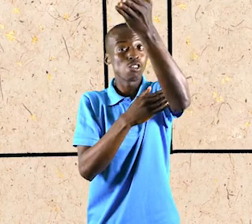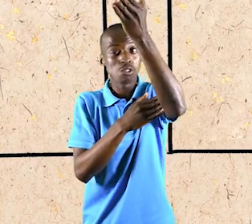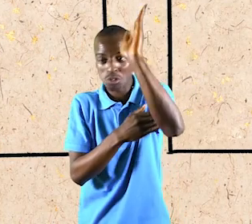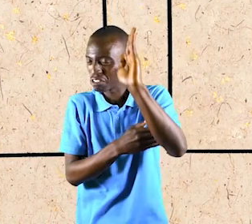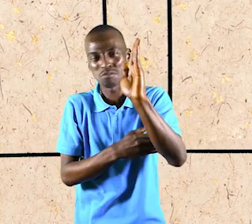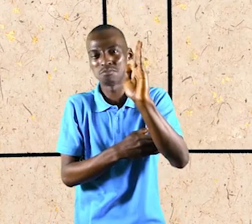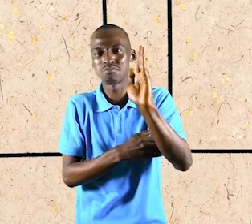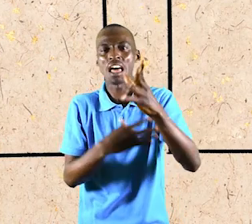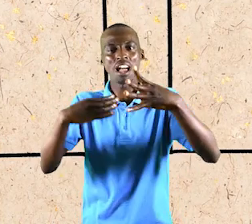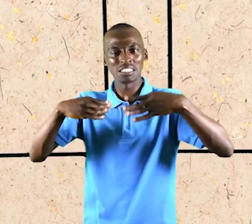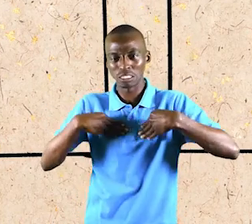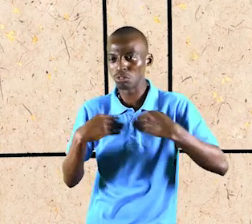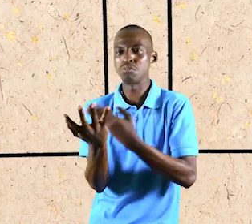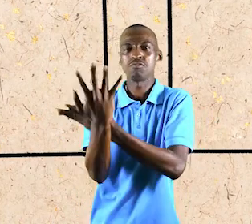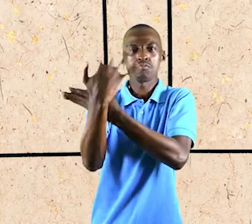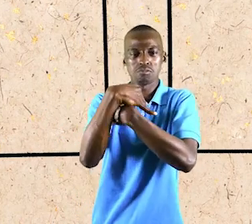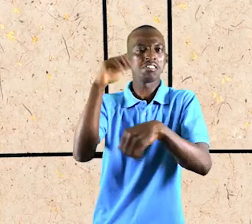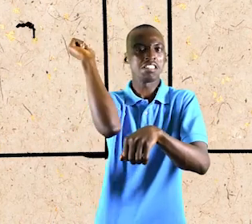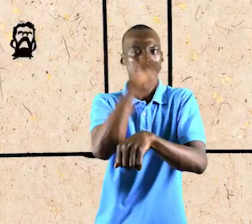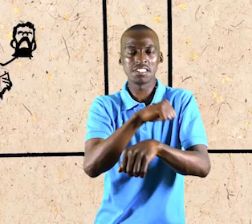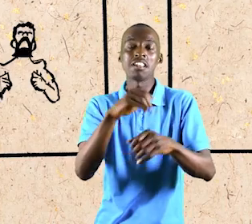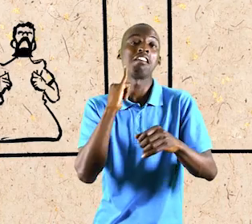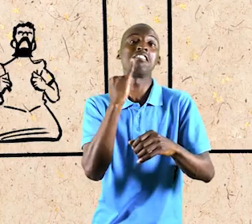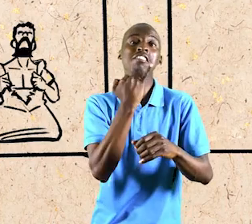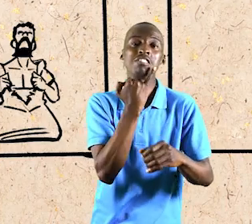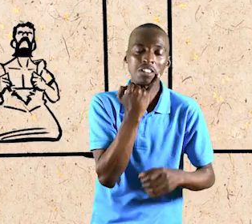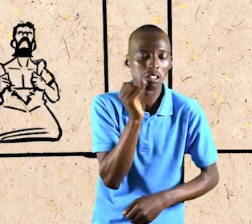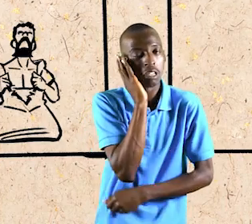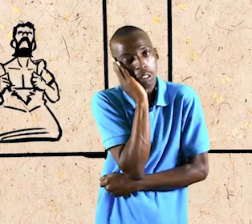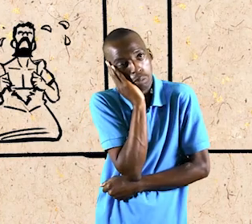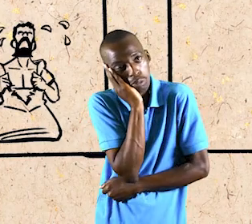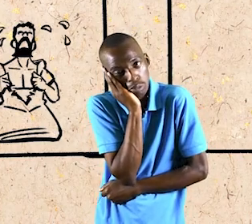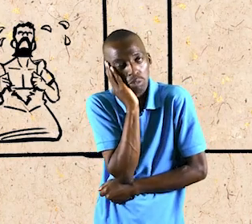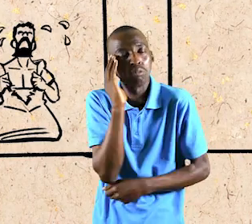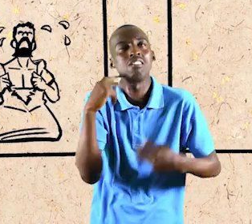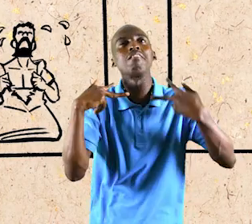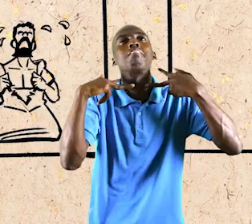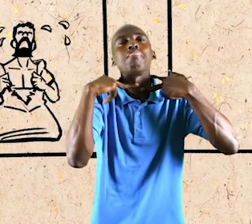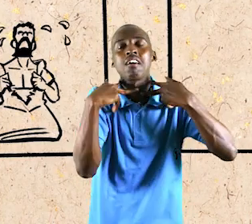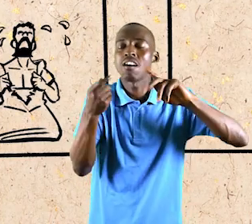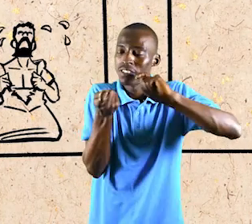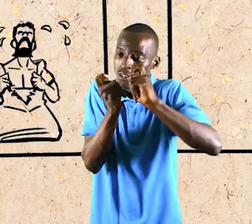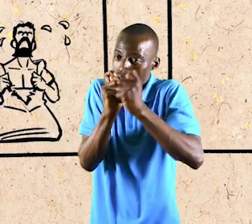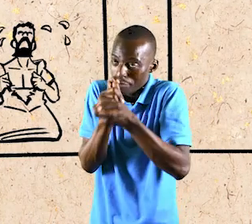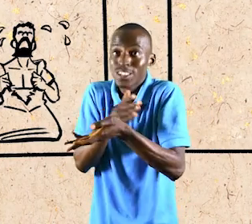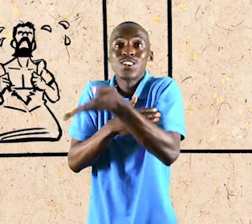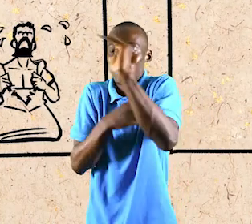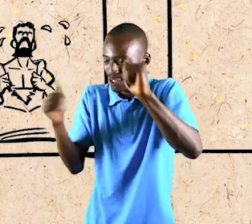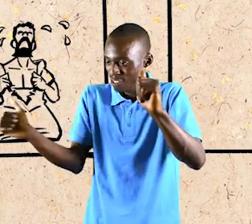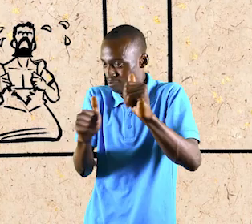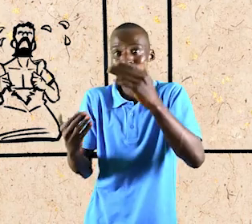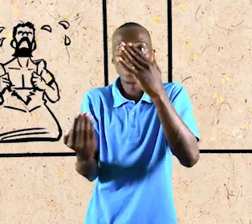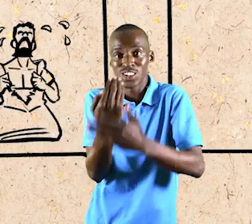to be conquered and oppressed by the Canaanites, and eventually the Israelites would see the error of their ways and repent. So God would raise